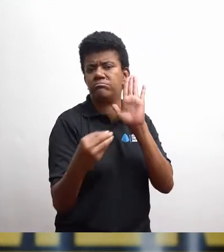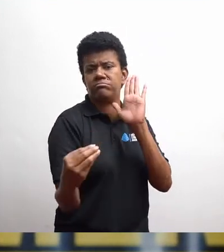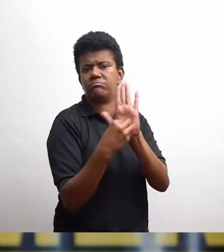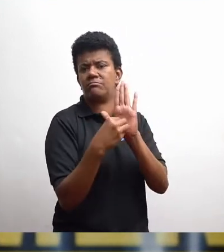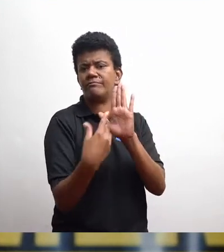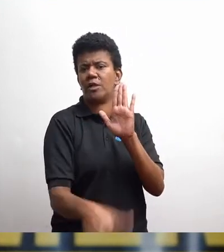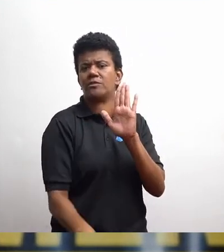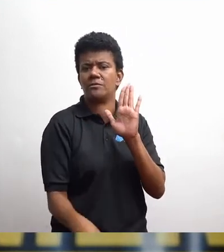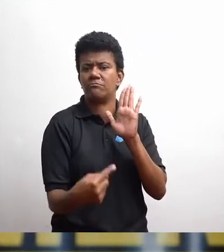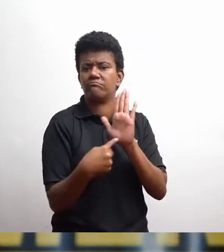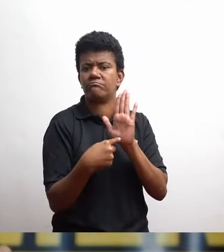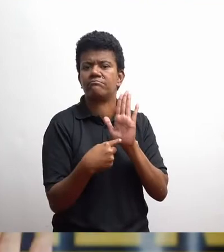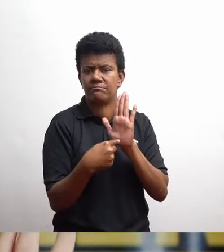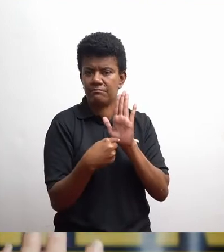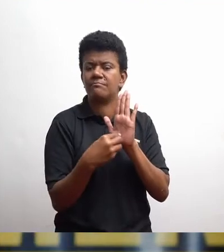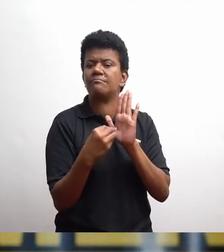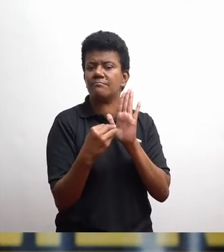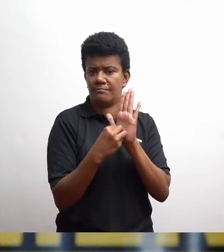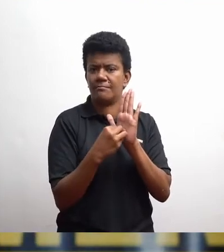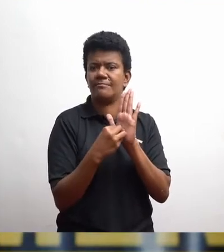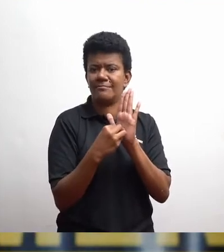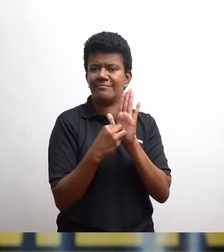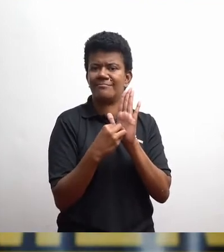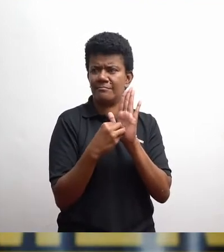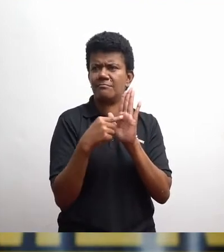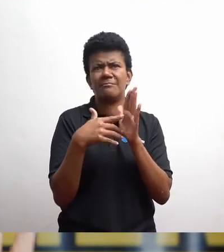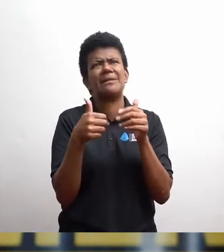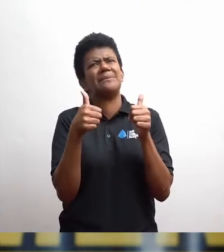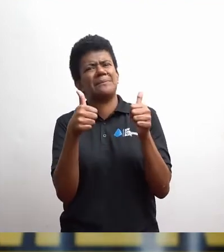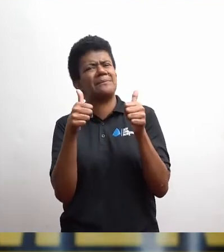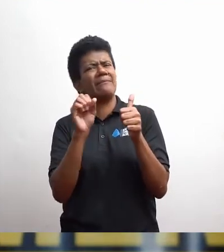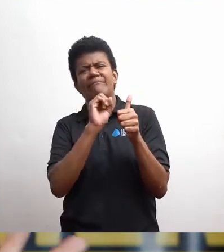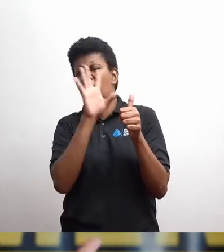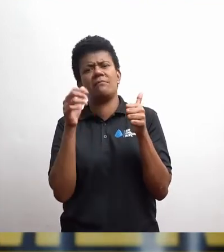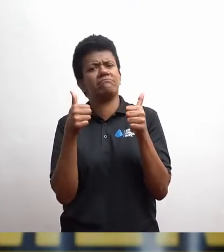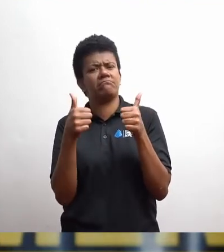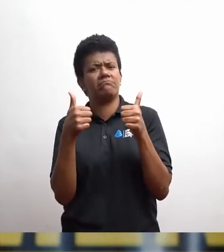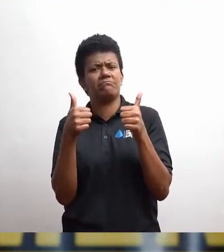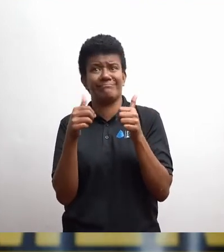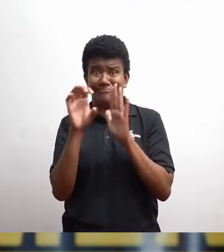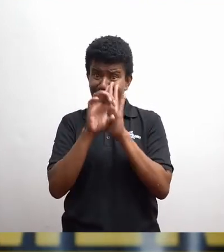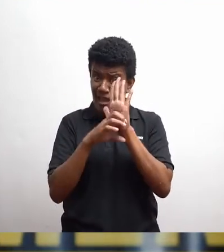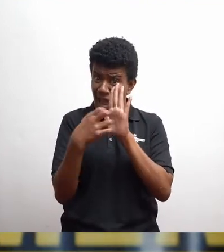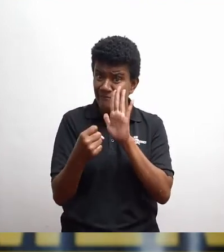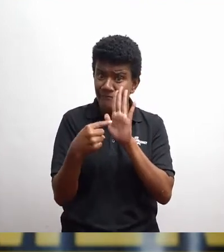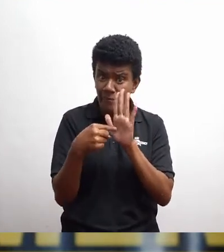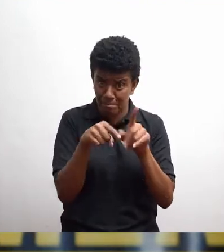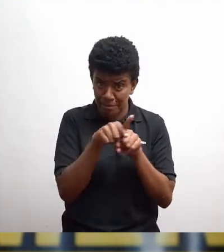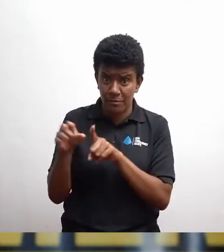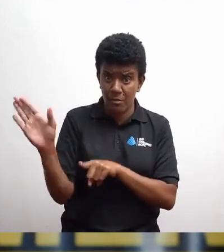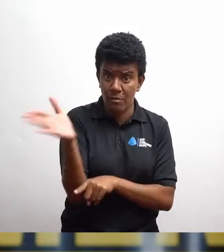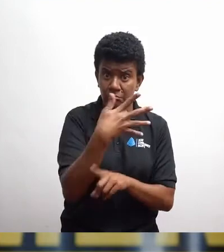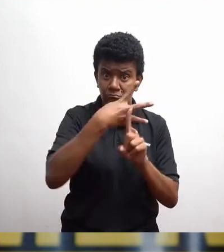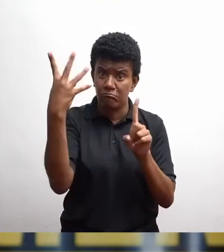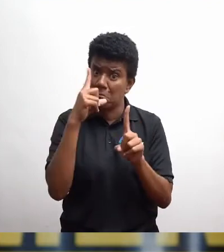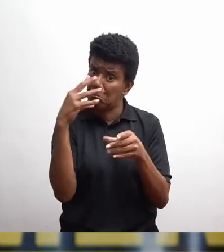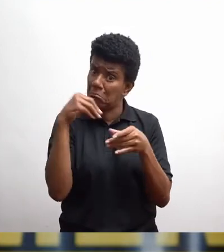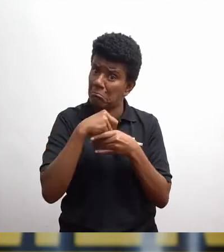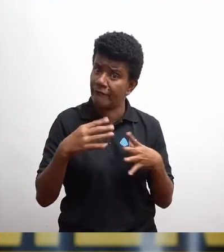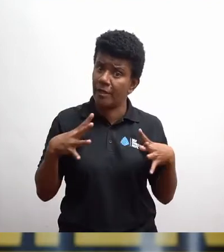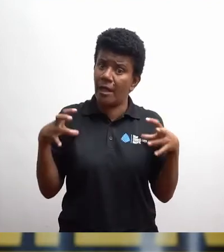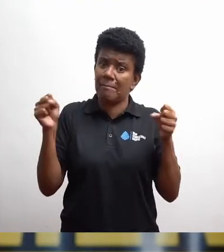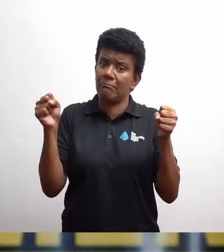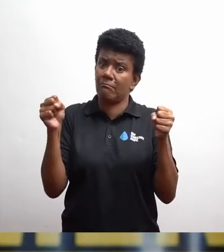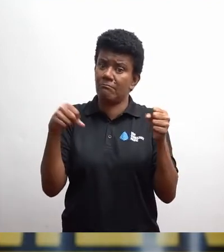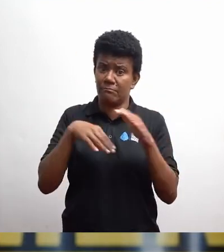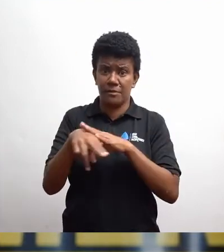the land. And then you say, Noelene, all very well and good. Does that mean that all LGBTQI people are free and equal now in Fiji?